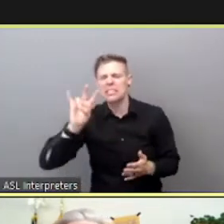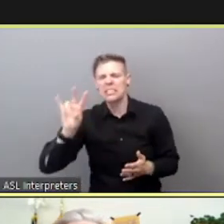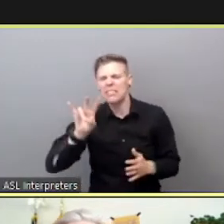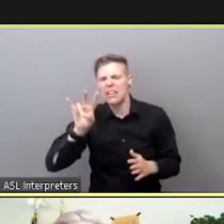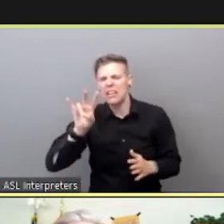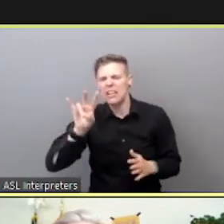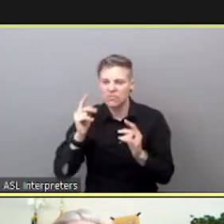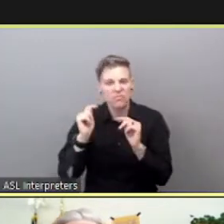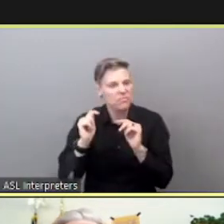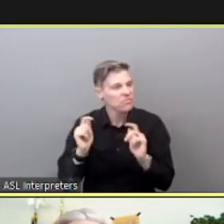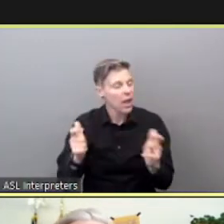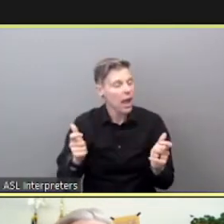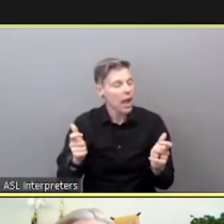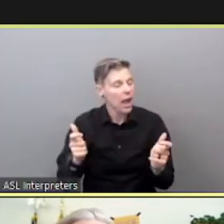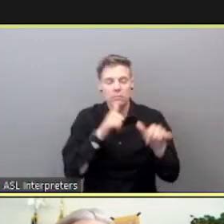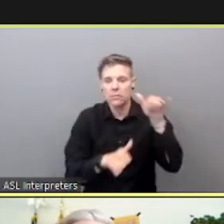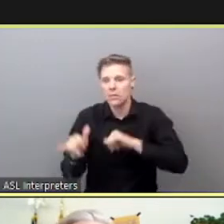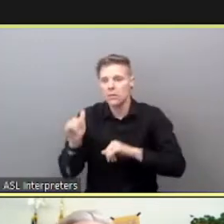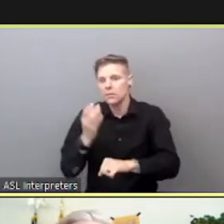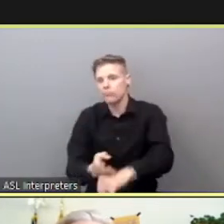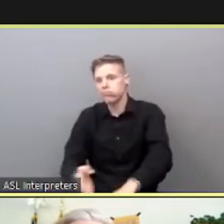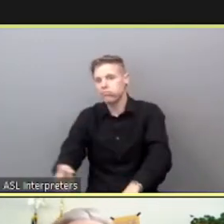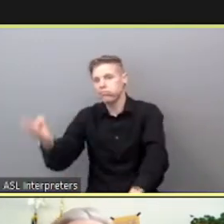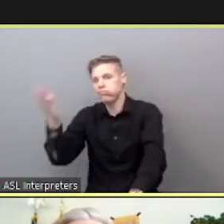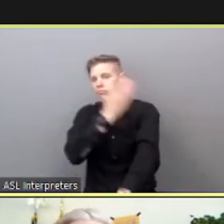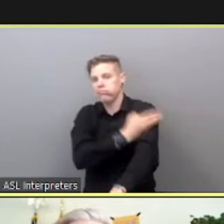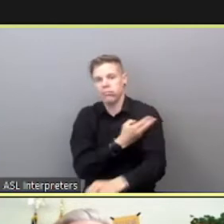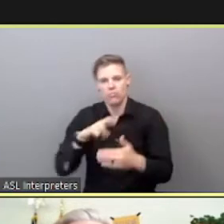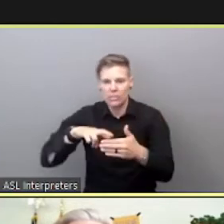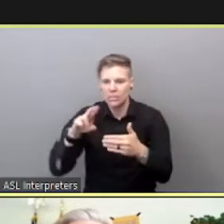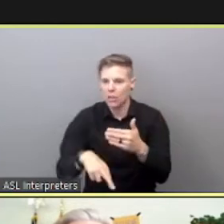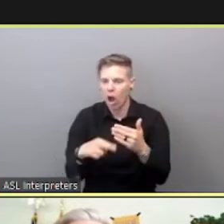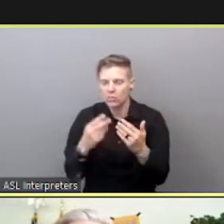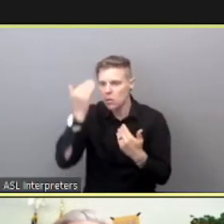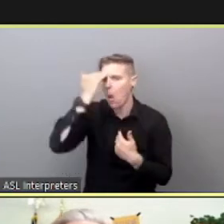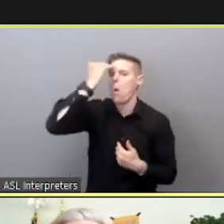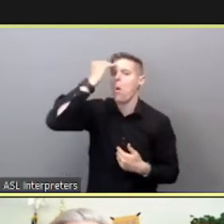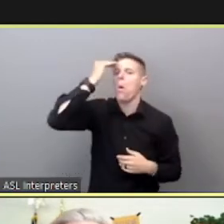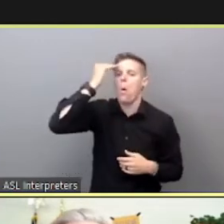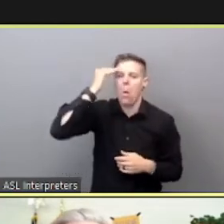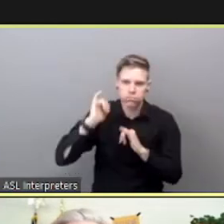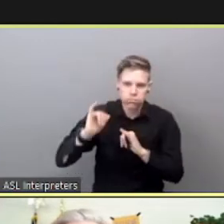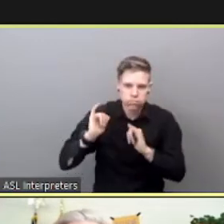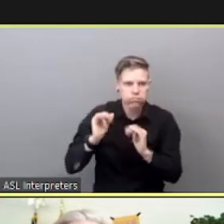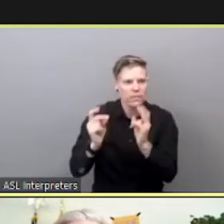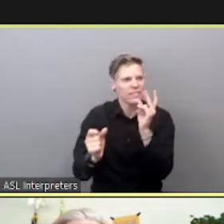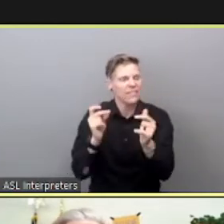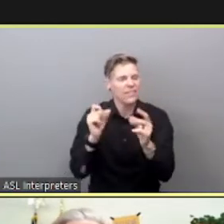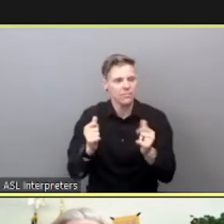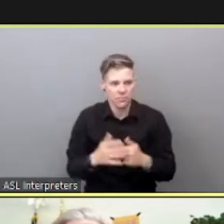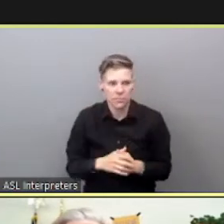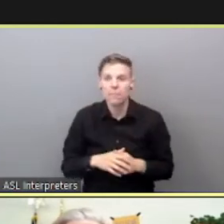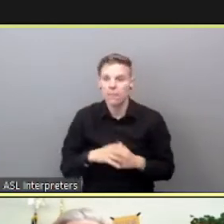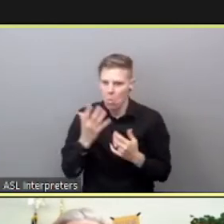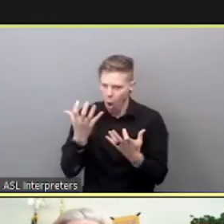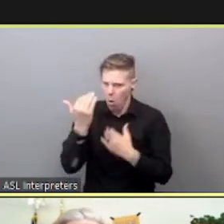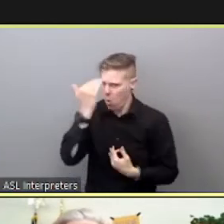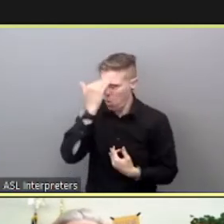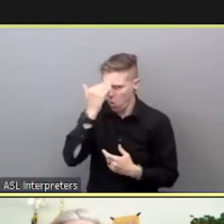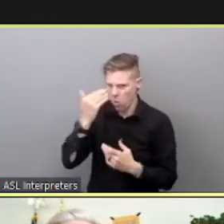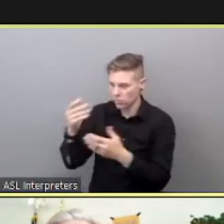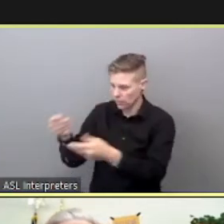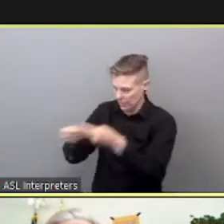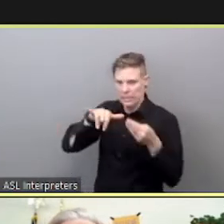and means we get our results back. We can continue to isolate if we're positive and do that contact tracing even